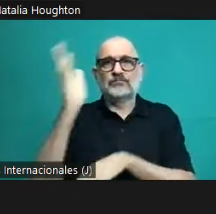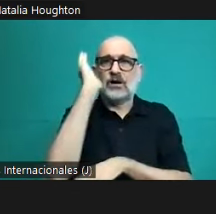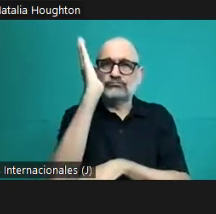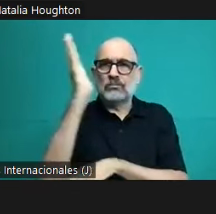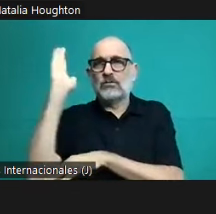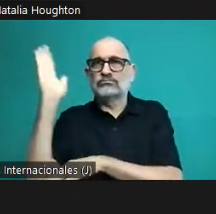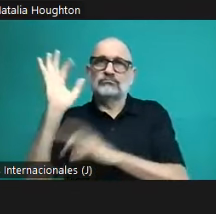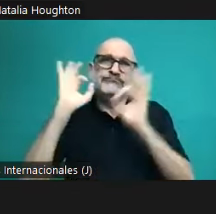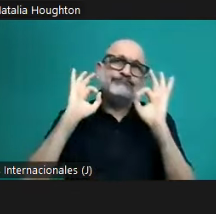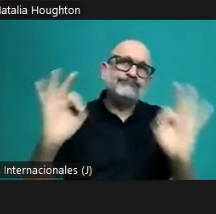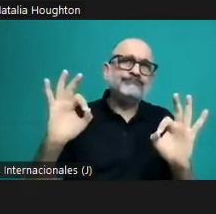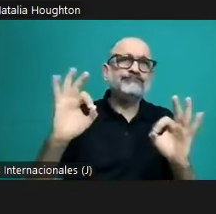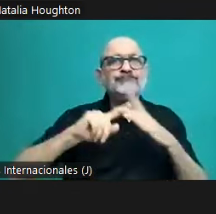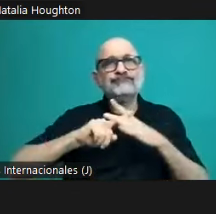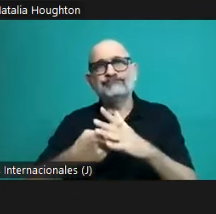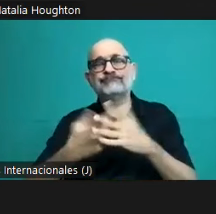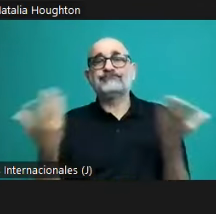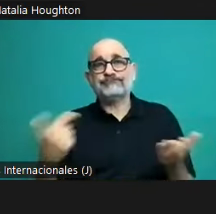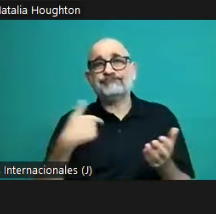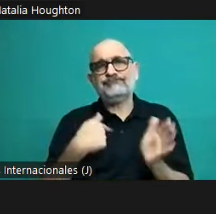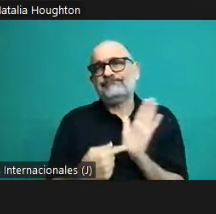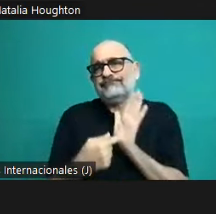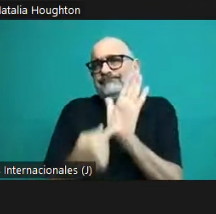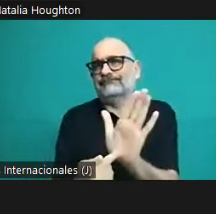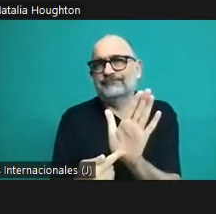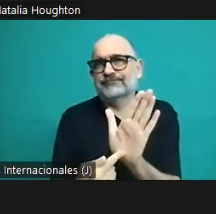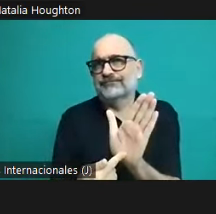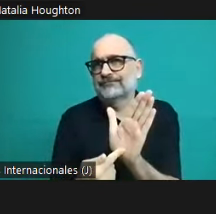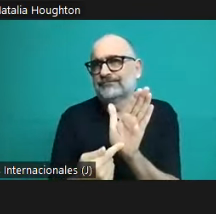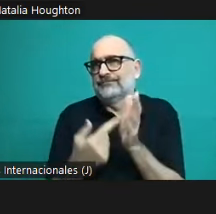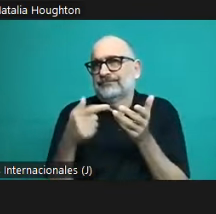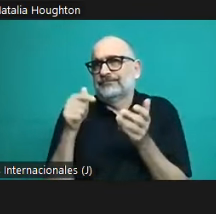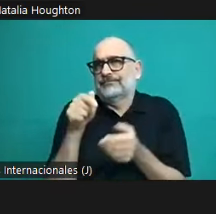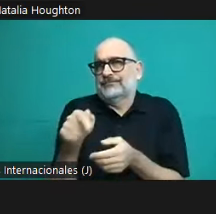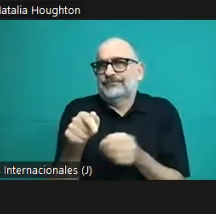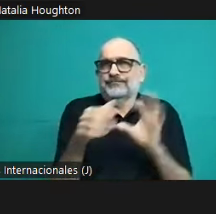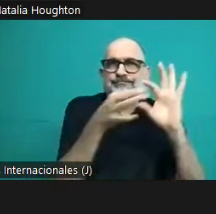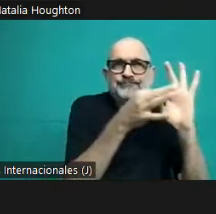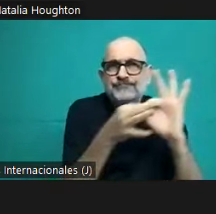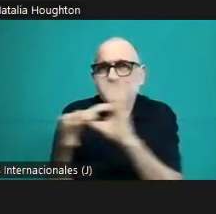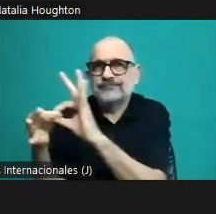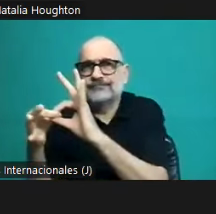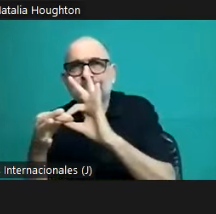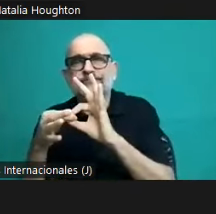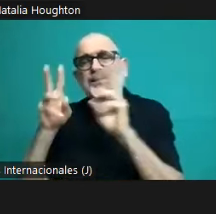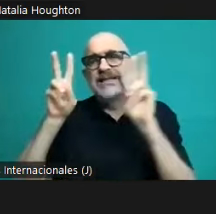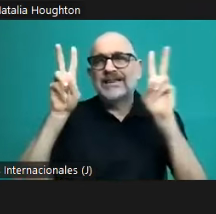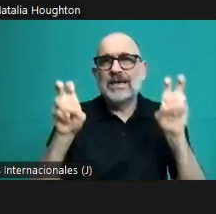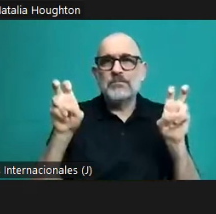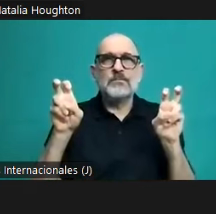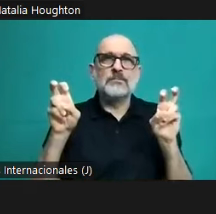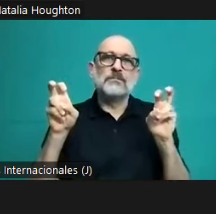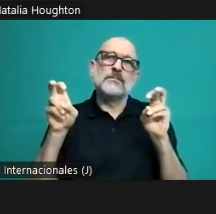words. I will hold a presentation which sets the access on